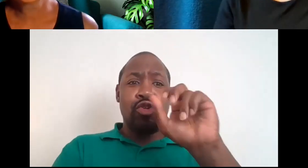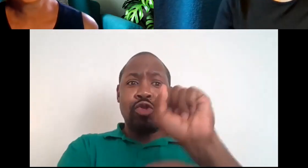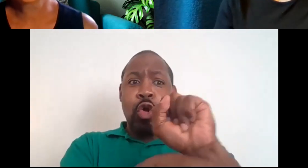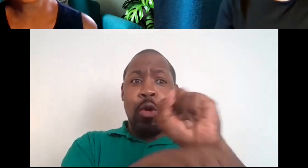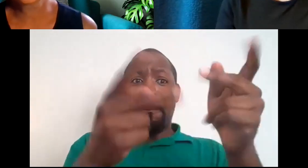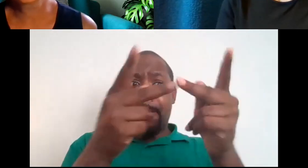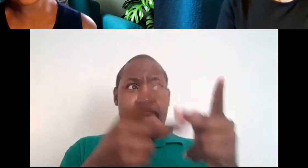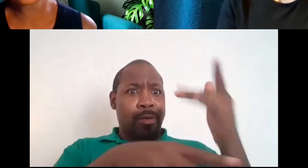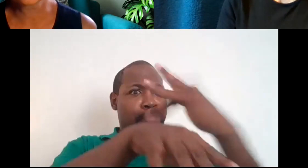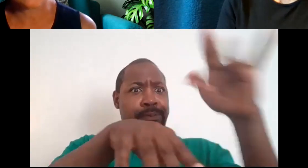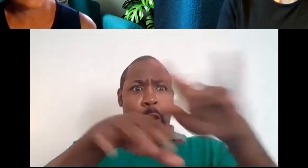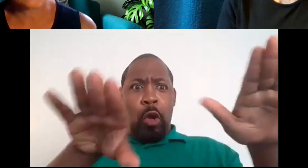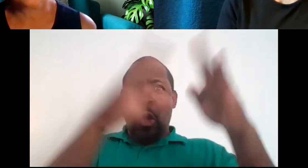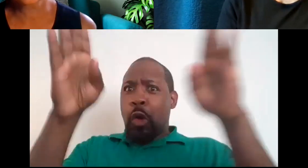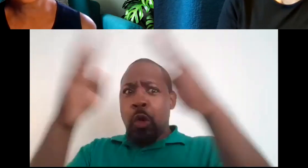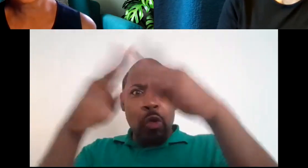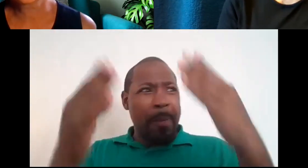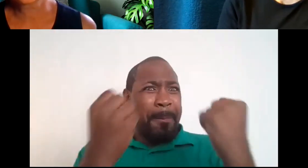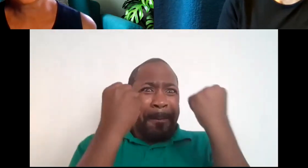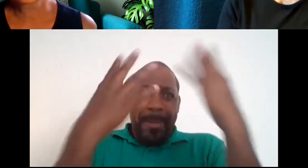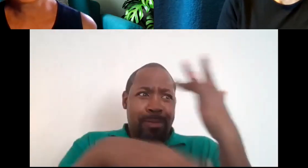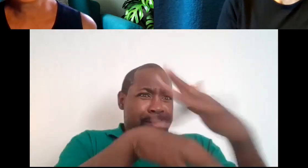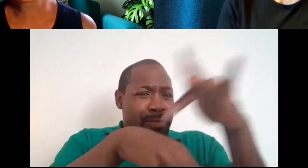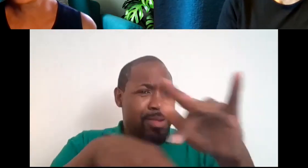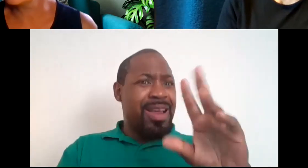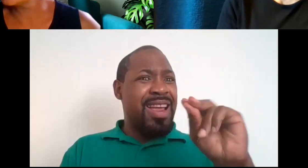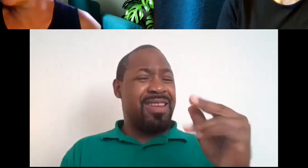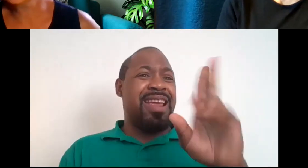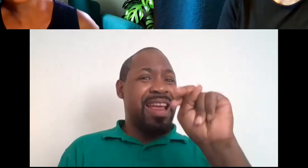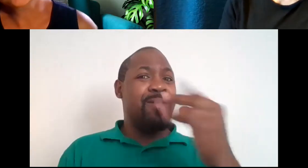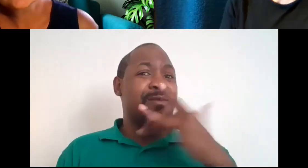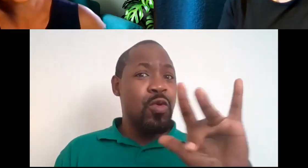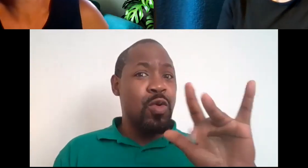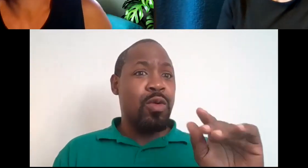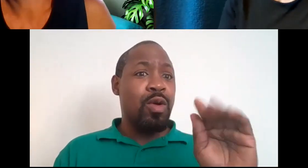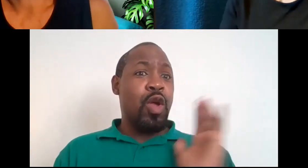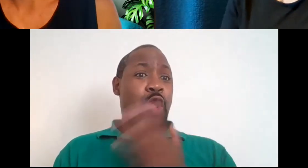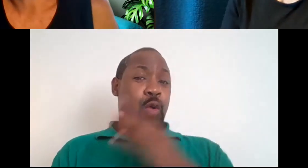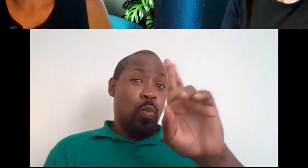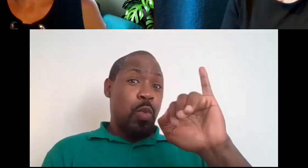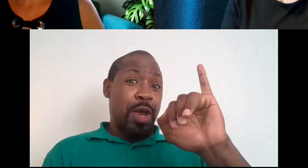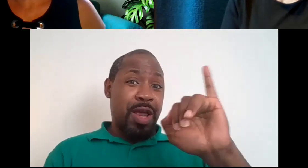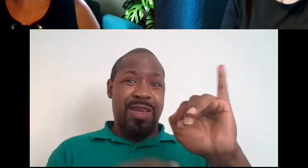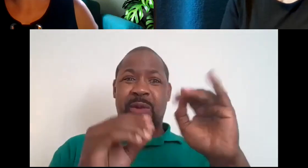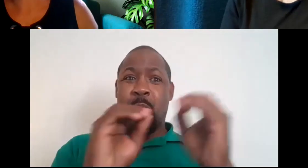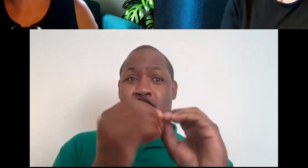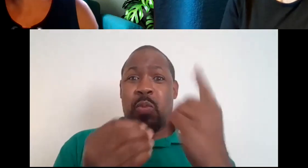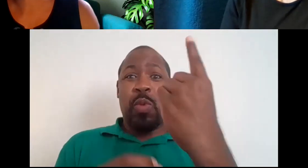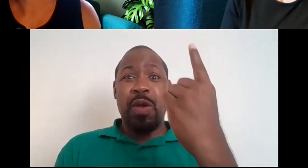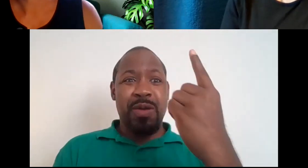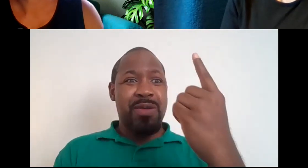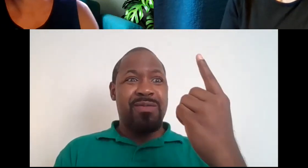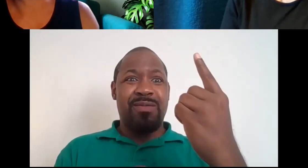hearing people who are very frustrated. A lot of going in to try to get jobs. There's a lot of jobs available,